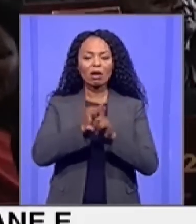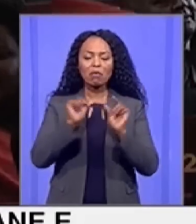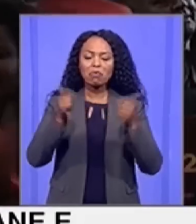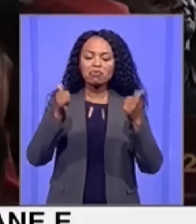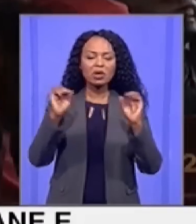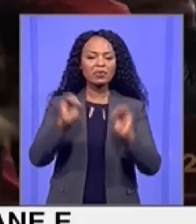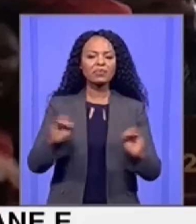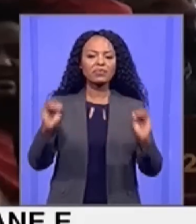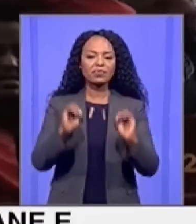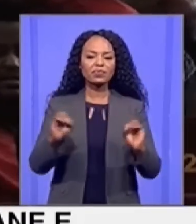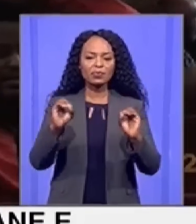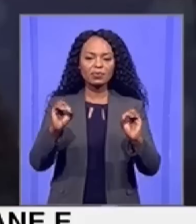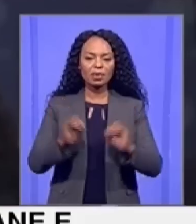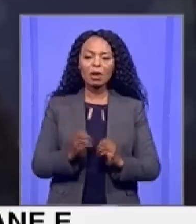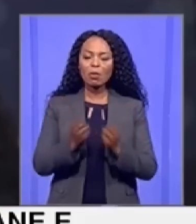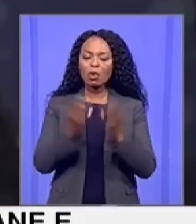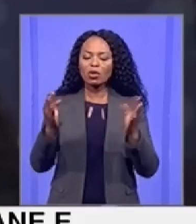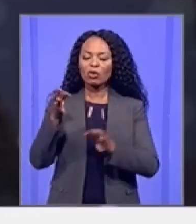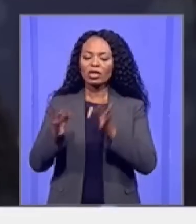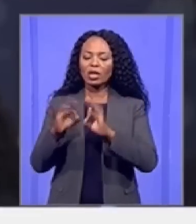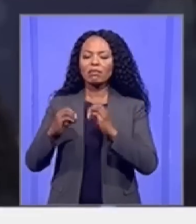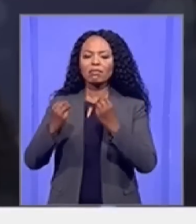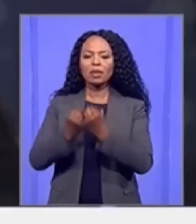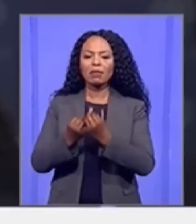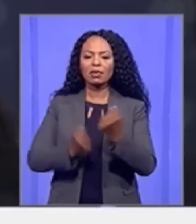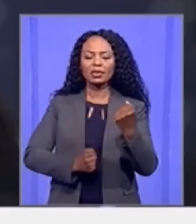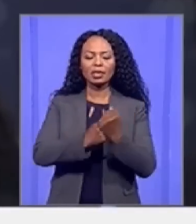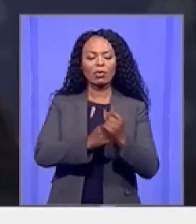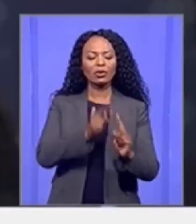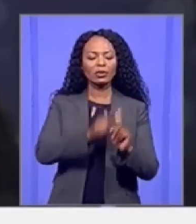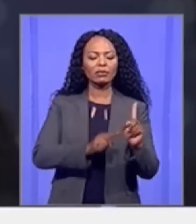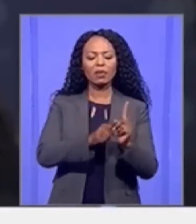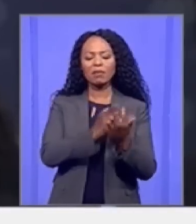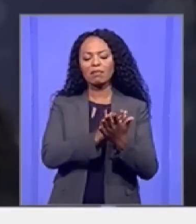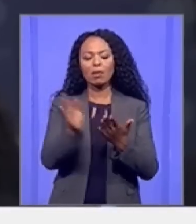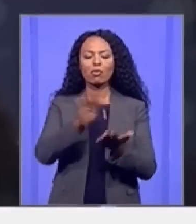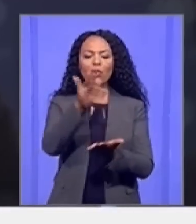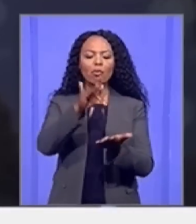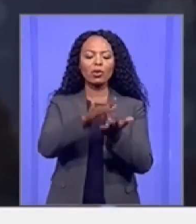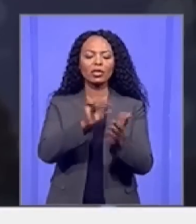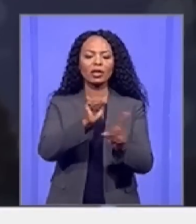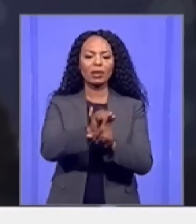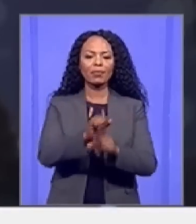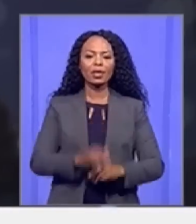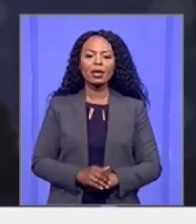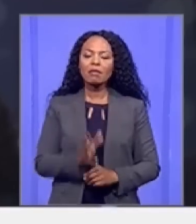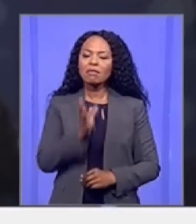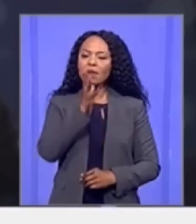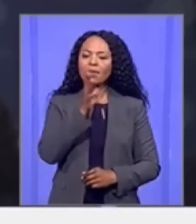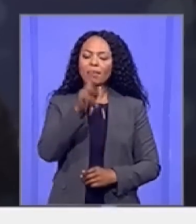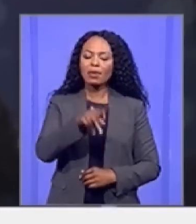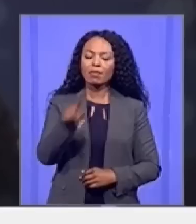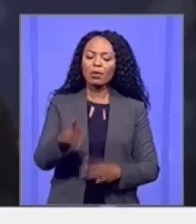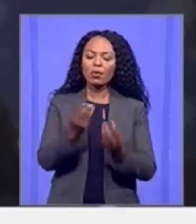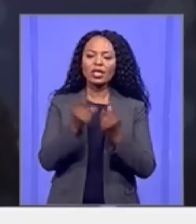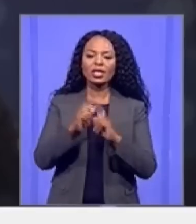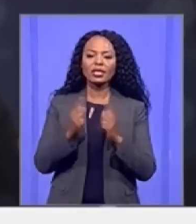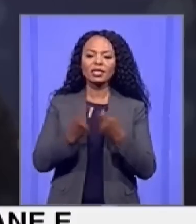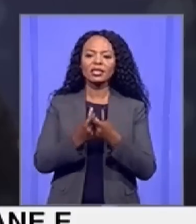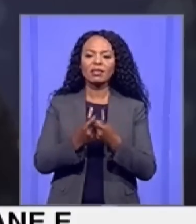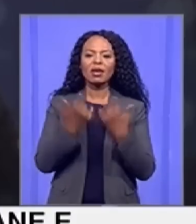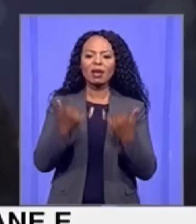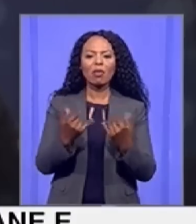theolwa ha Mkhwebane setulong. Millions upon millions wasted by the public protector and her team on frivolous and irrelevant arguments